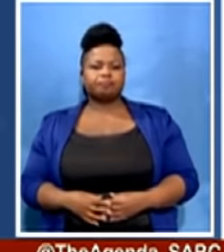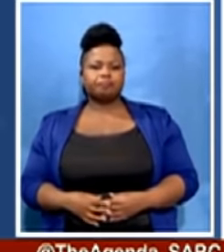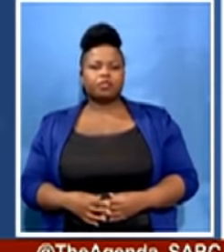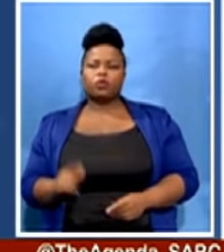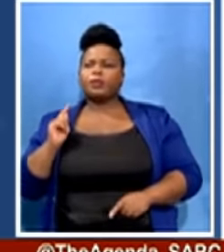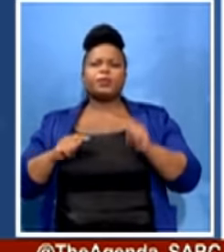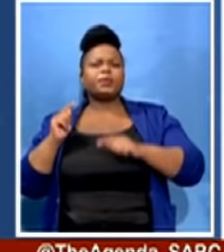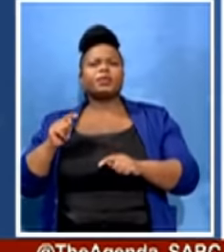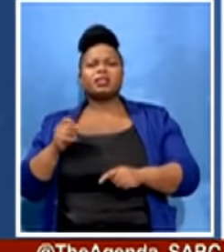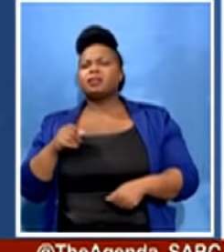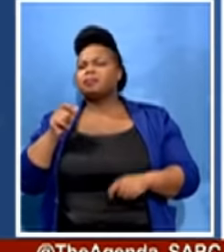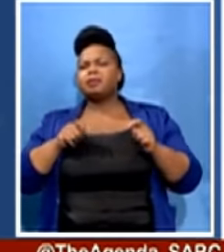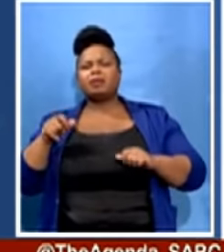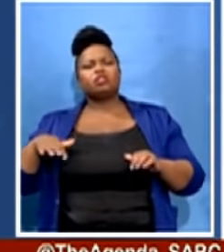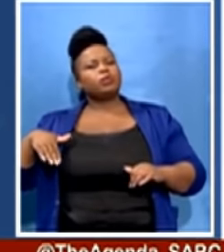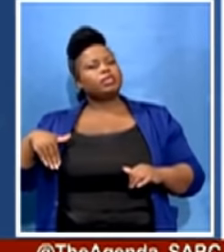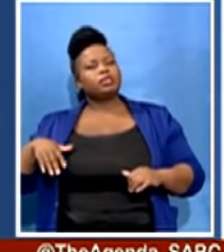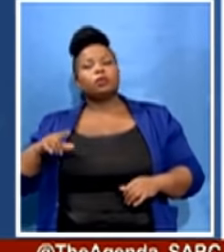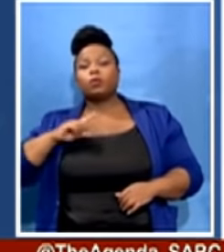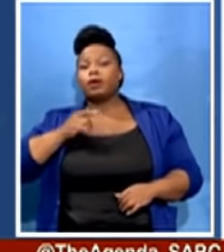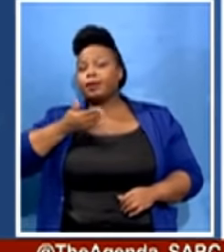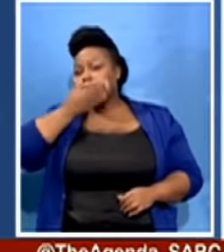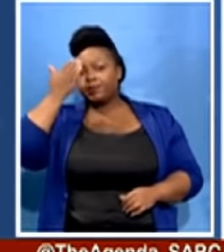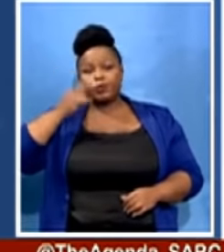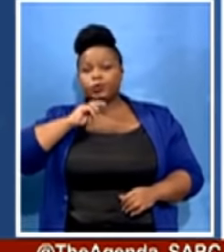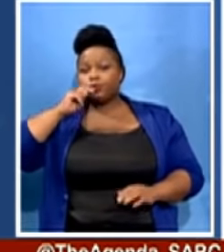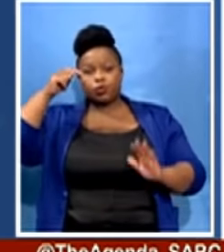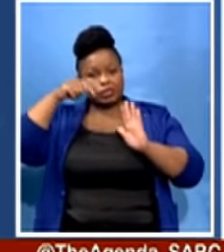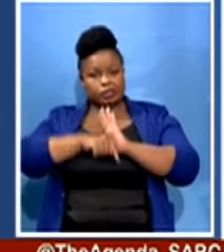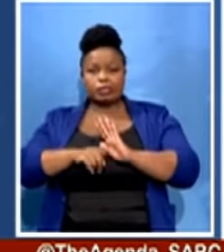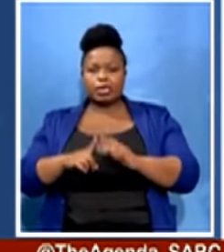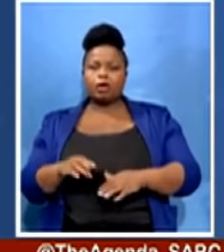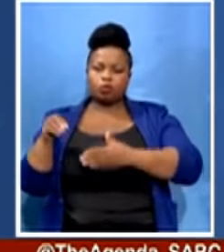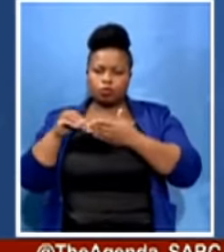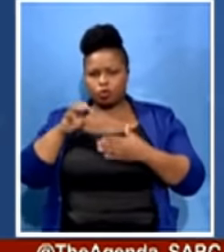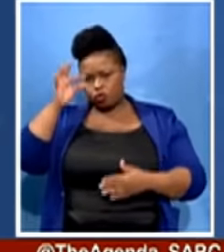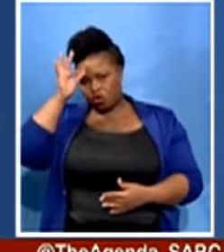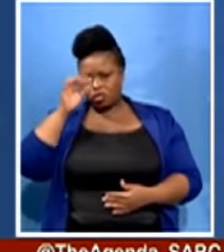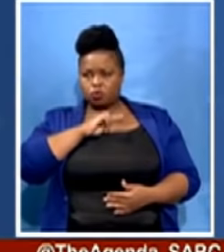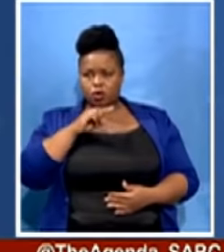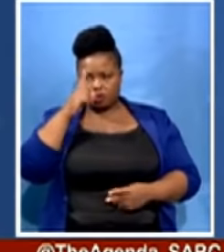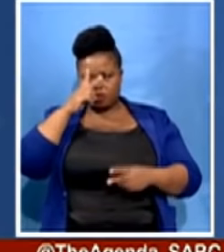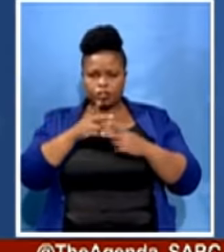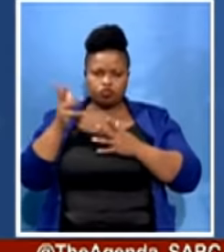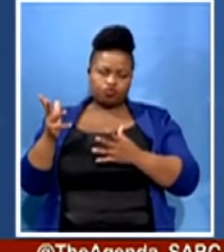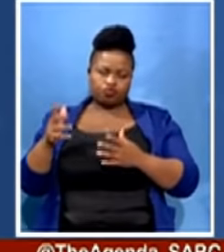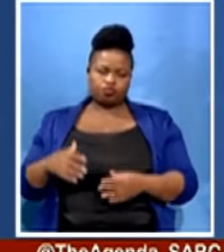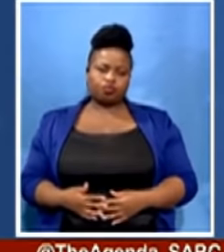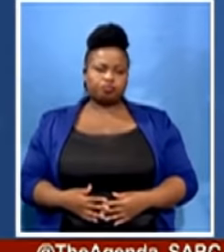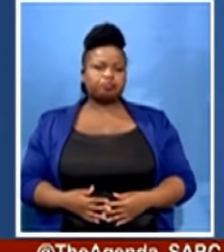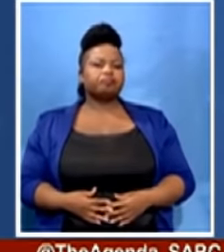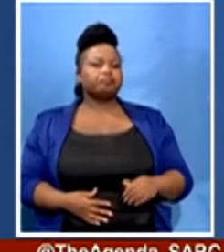don't know. We've brought the police in because they are the professionals. Right. No doubt it is early stages in terms of